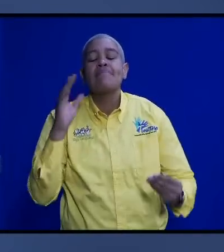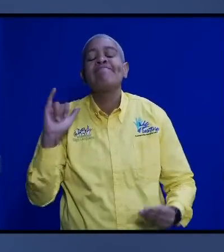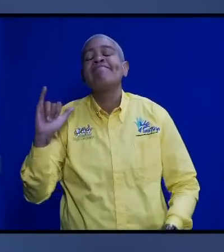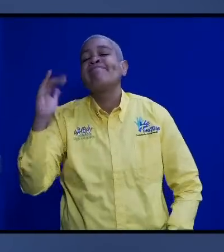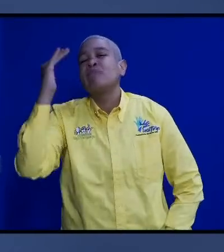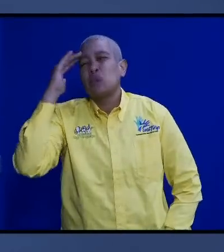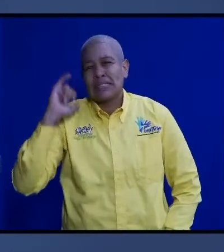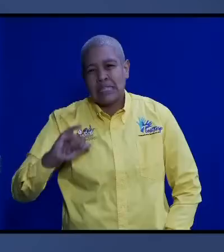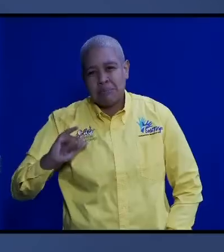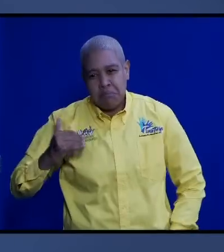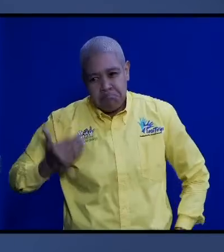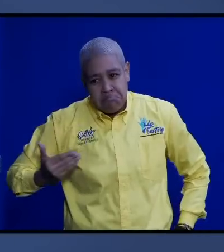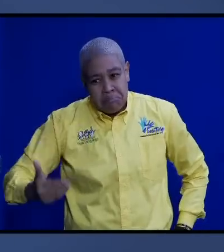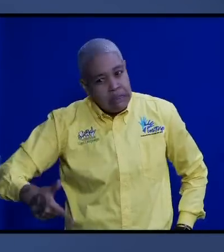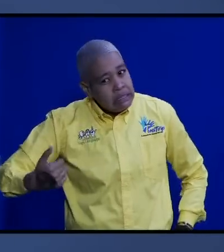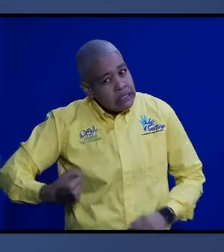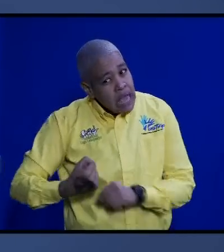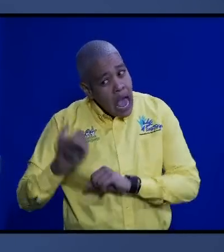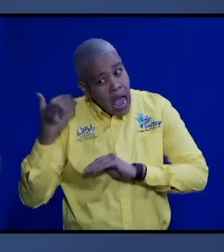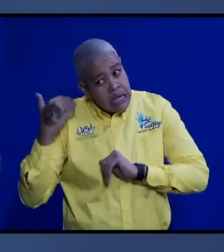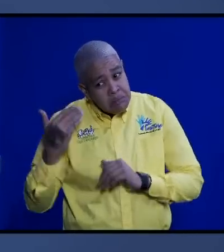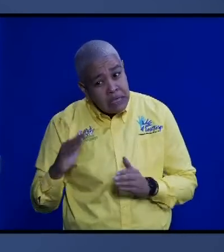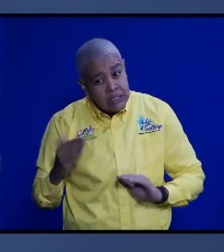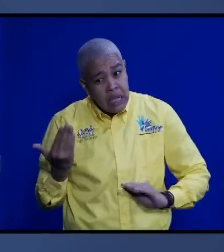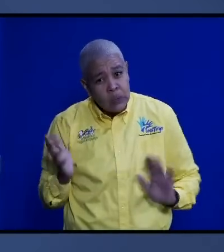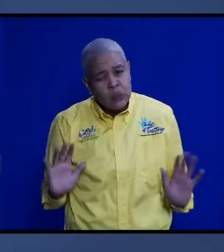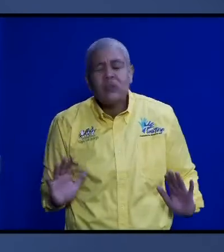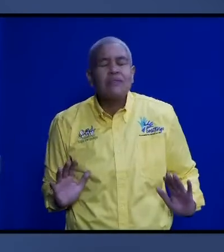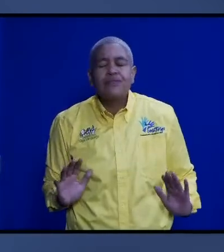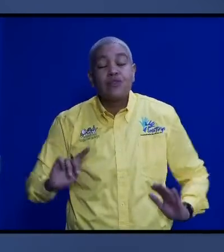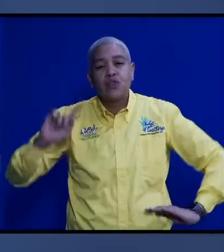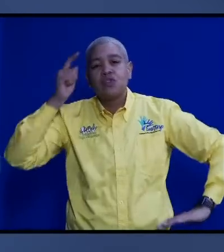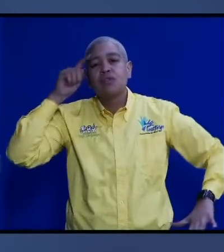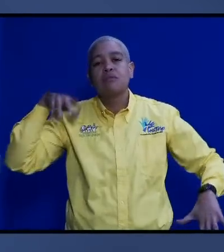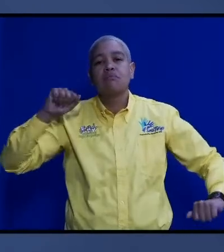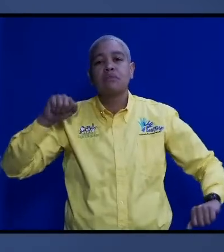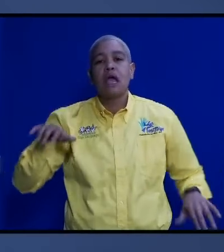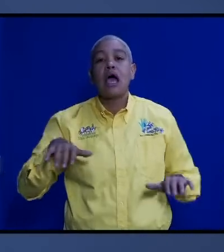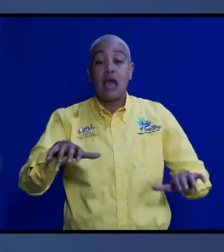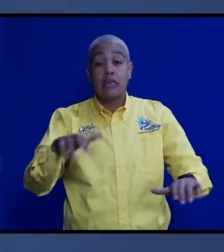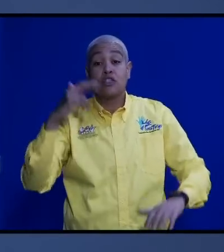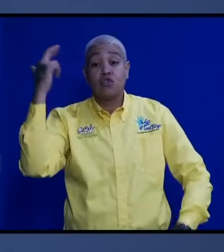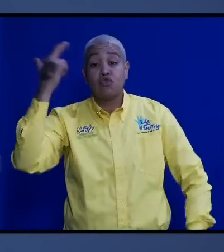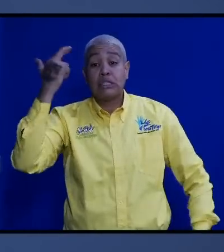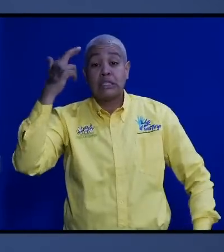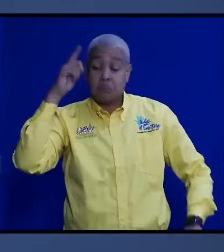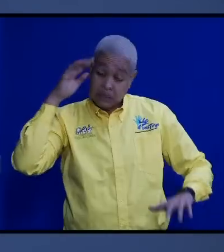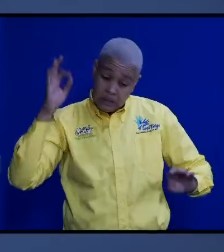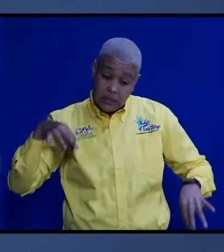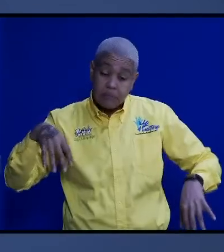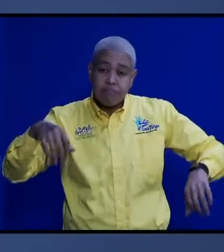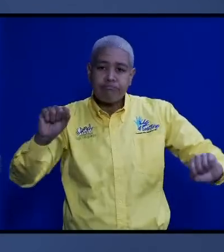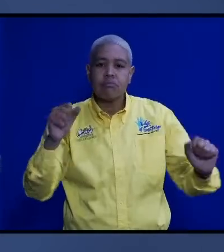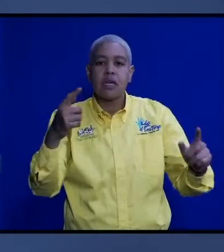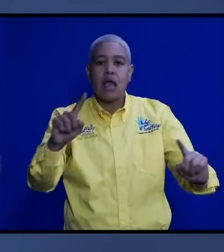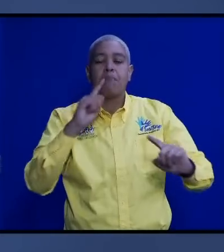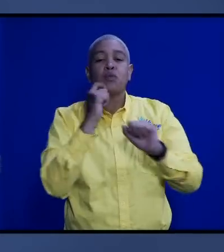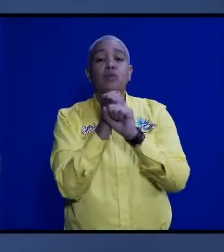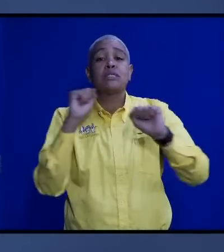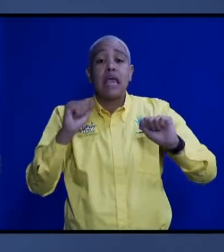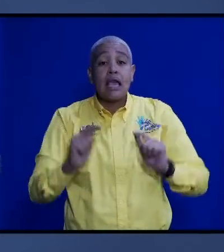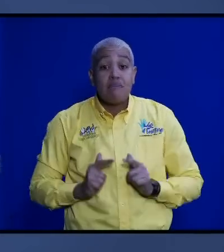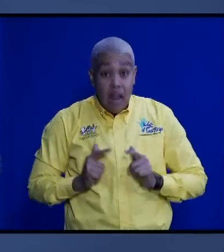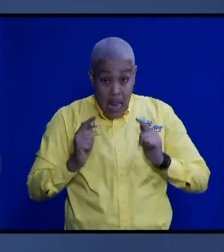trend this year, the government acted reasonably and decisively to save